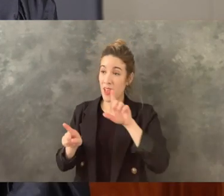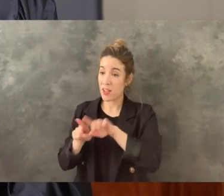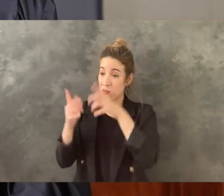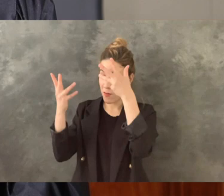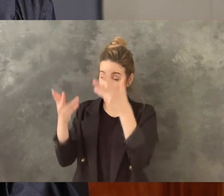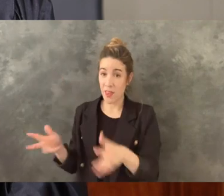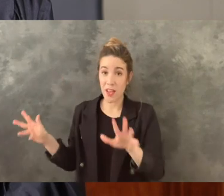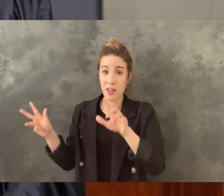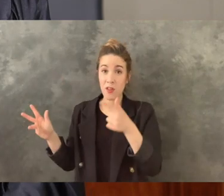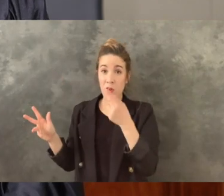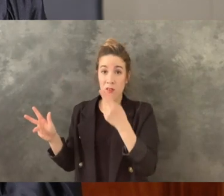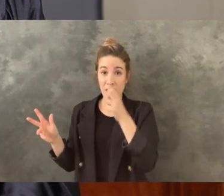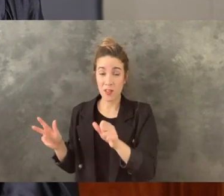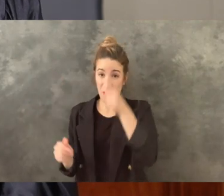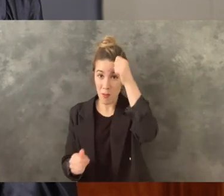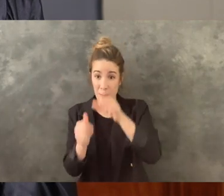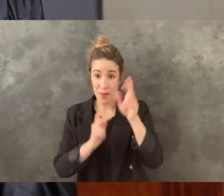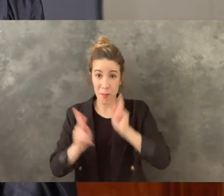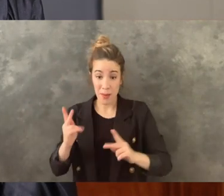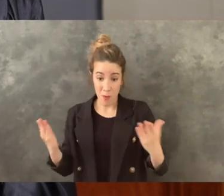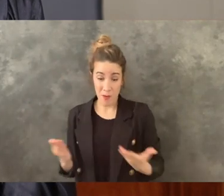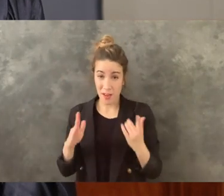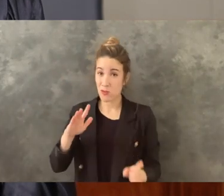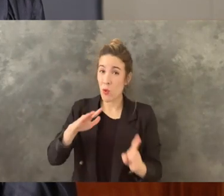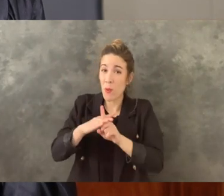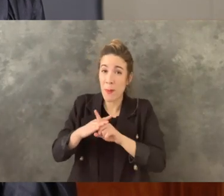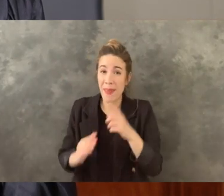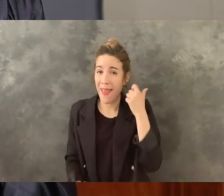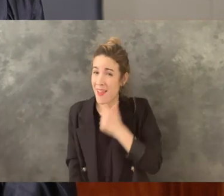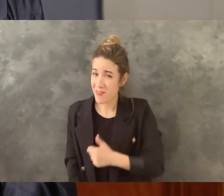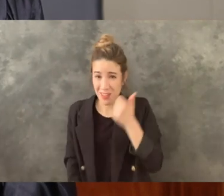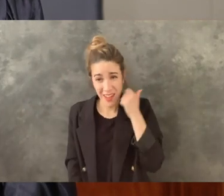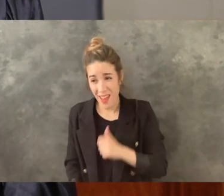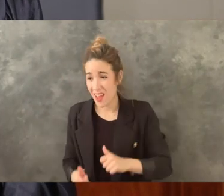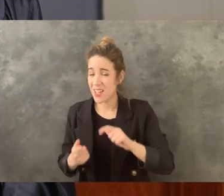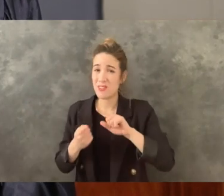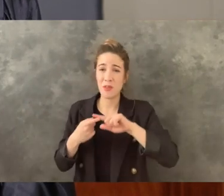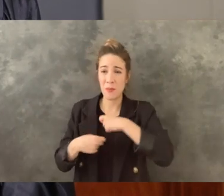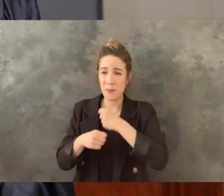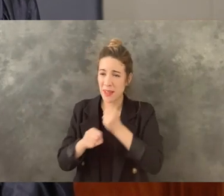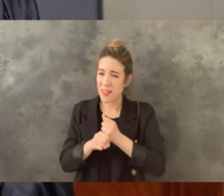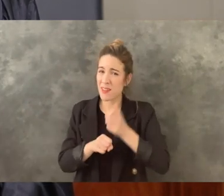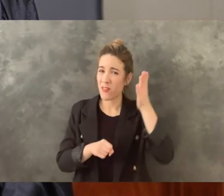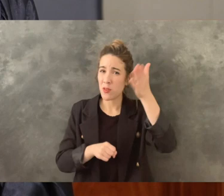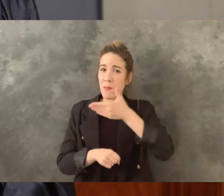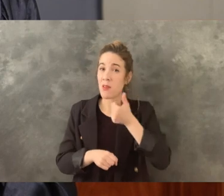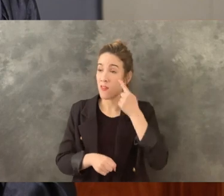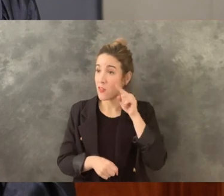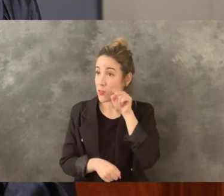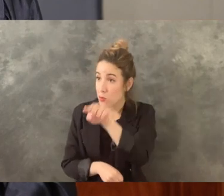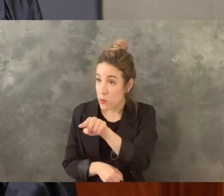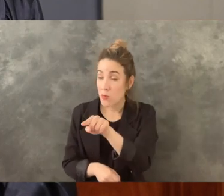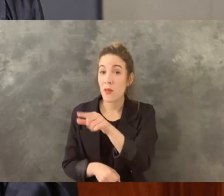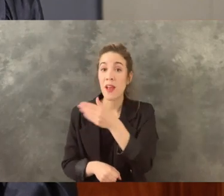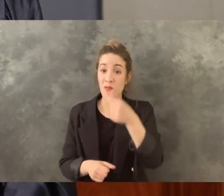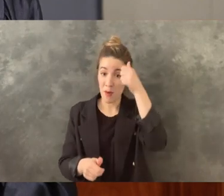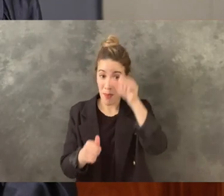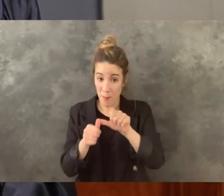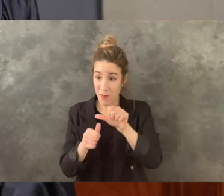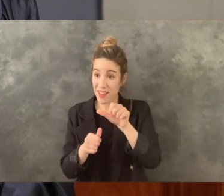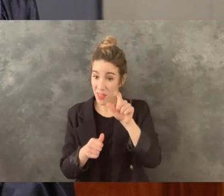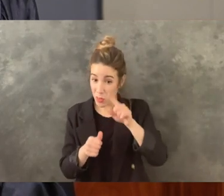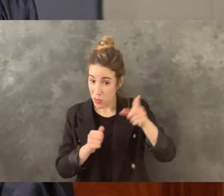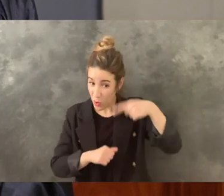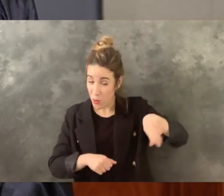from Gulf High School, remember the people here who showed up each day to make the future better for you. And in so